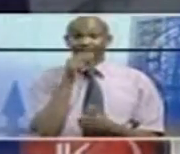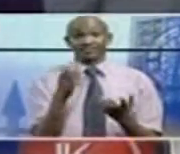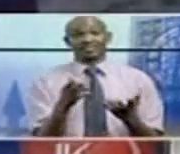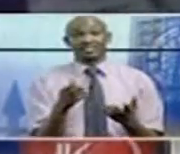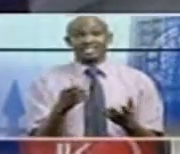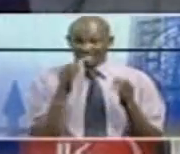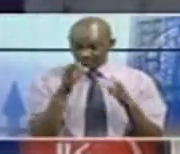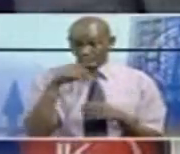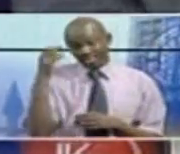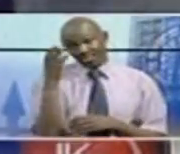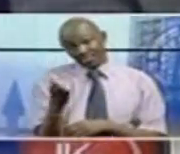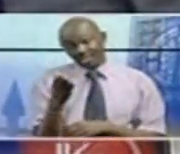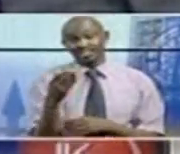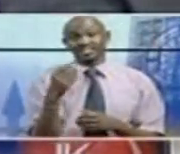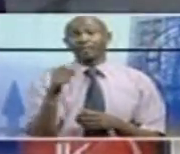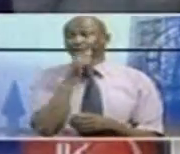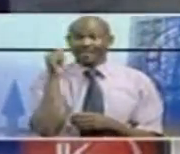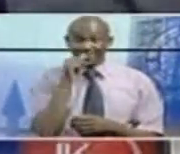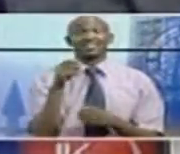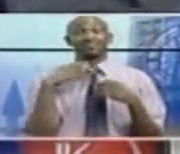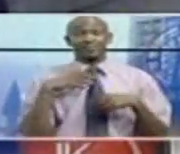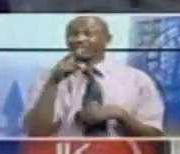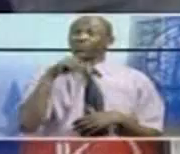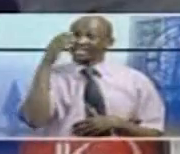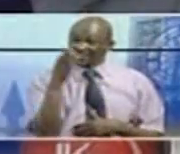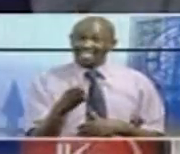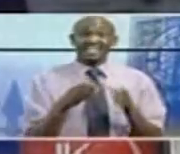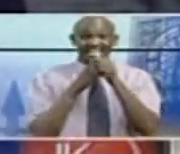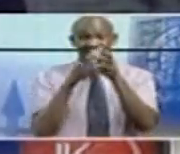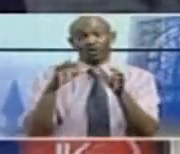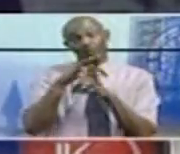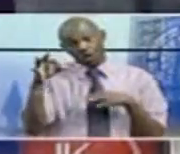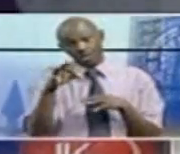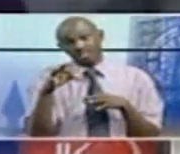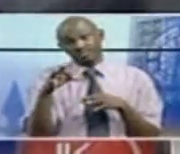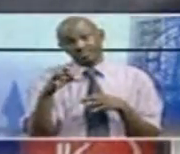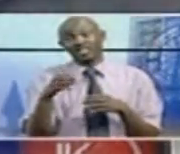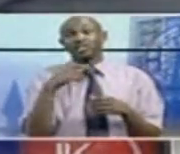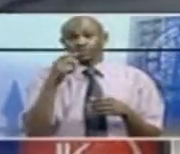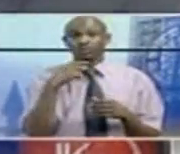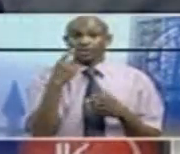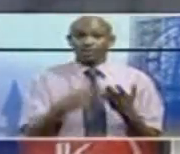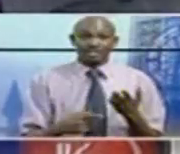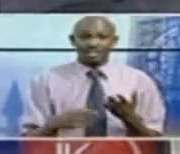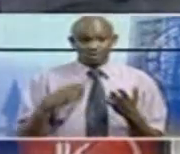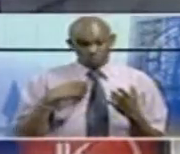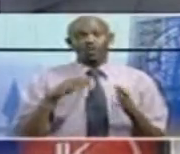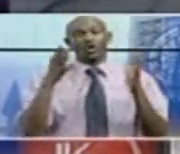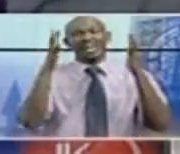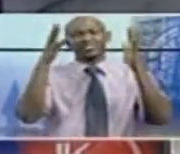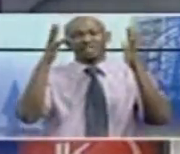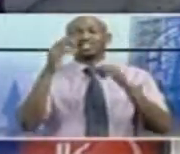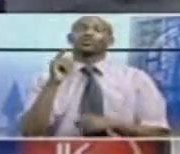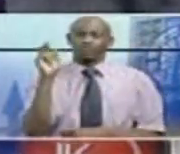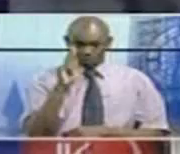Well, they went there not as private citizens. Yeah. They went there as leaders of the Code Coalition to concede and congratulate